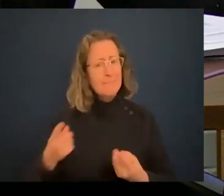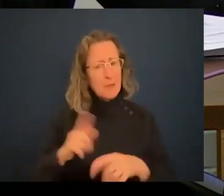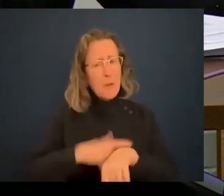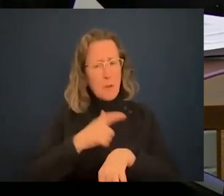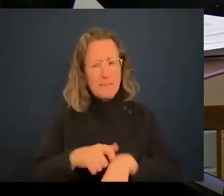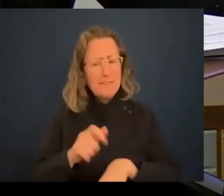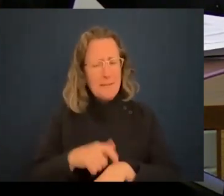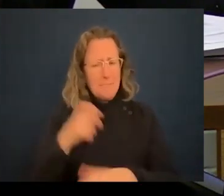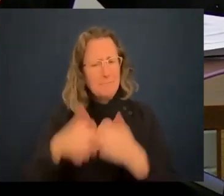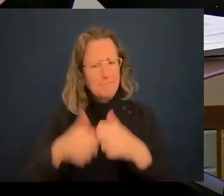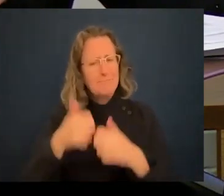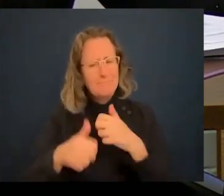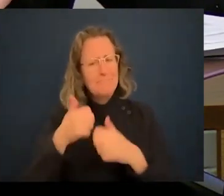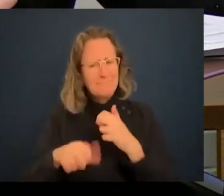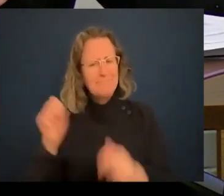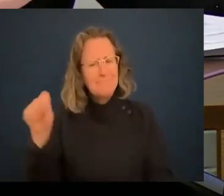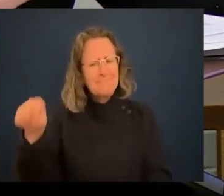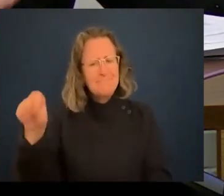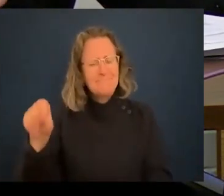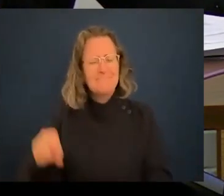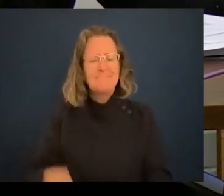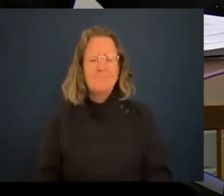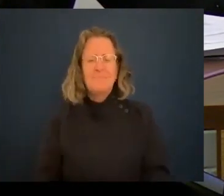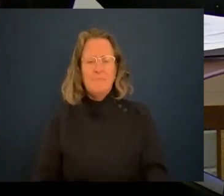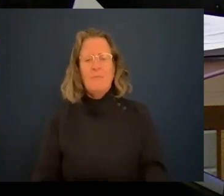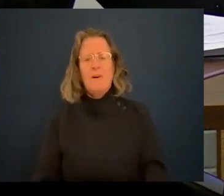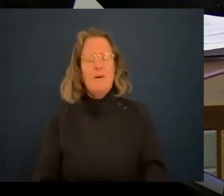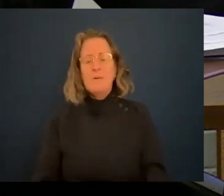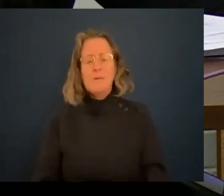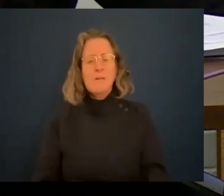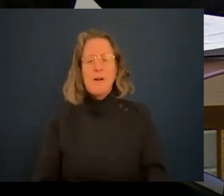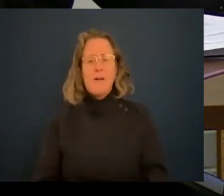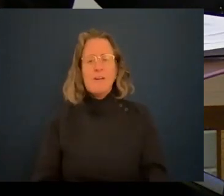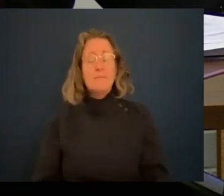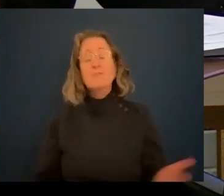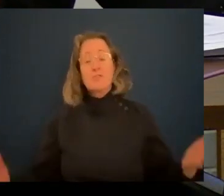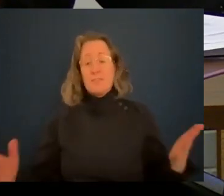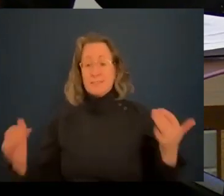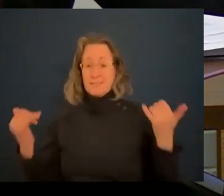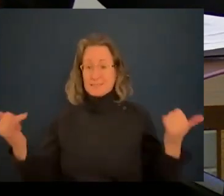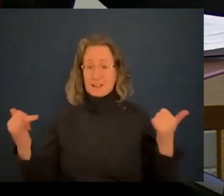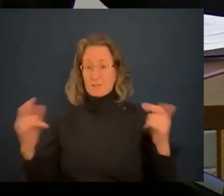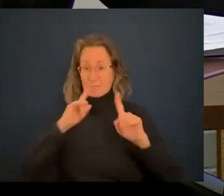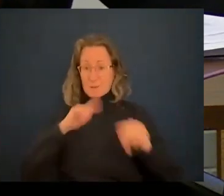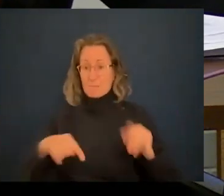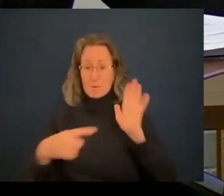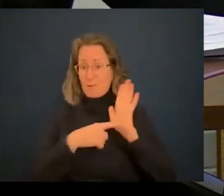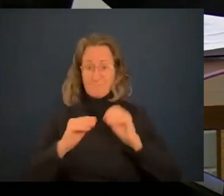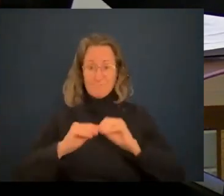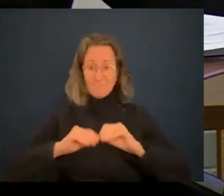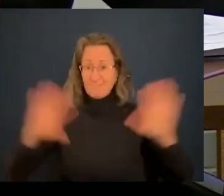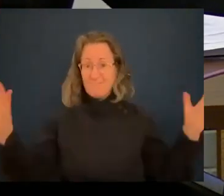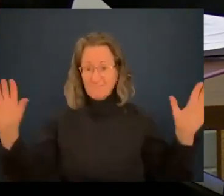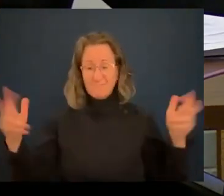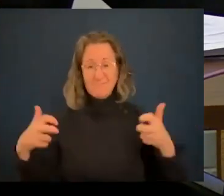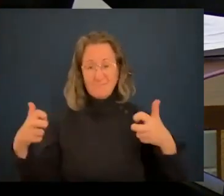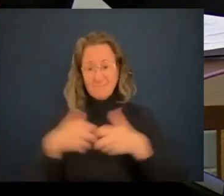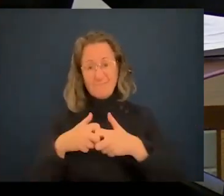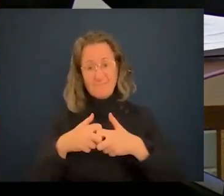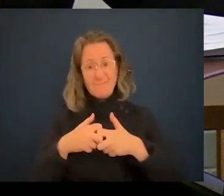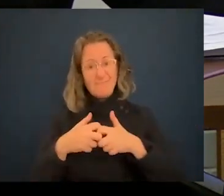it's it's just it's come out in a report to identify and right